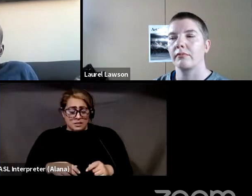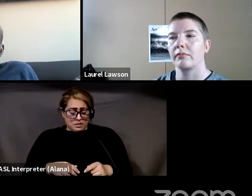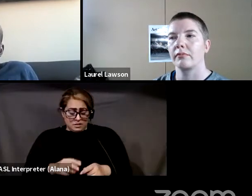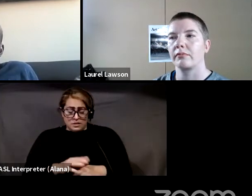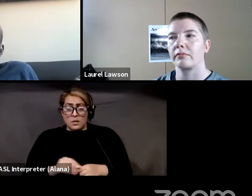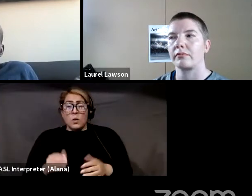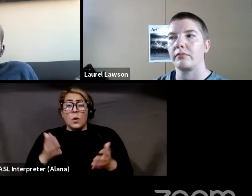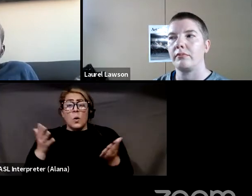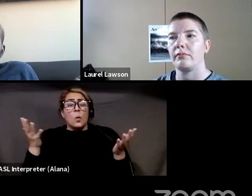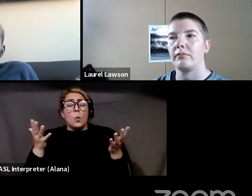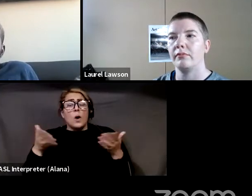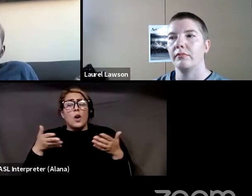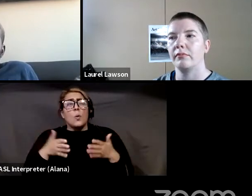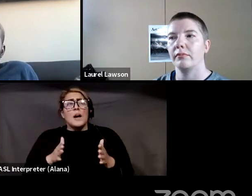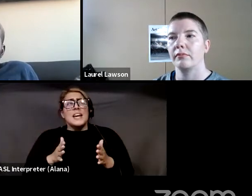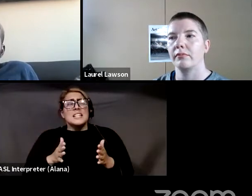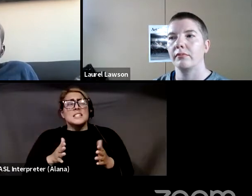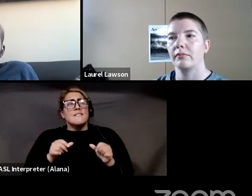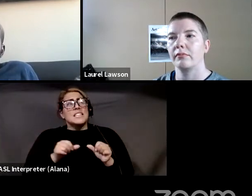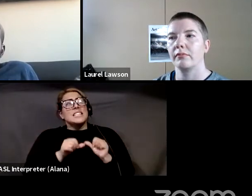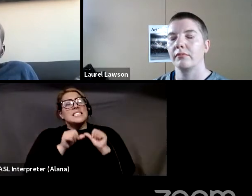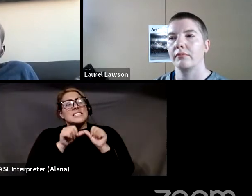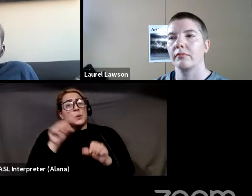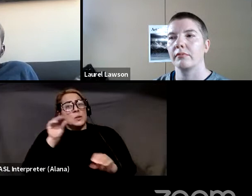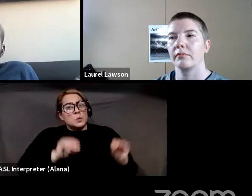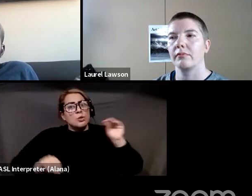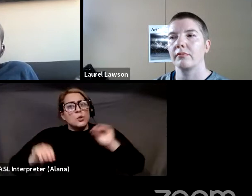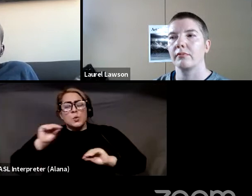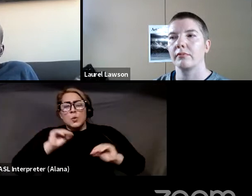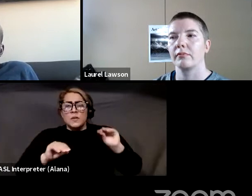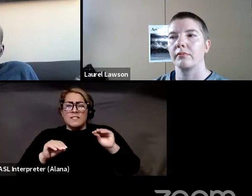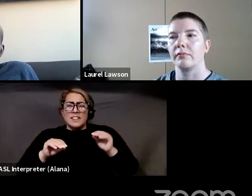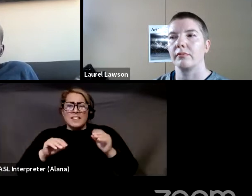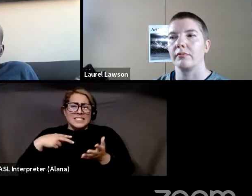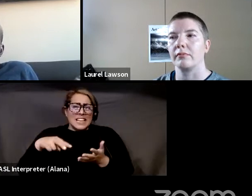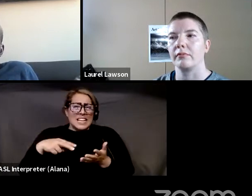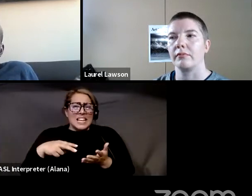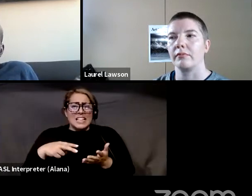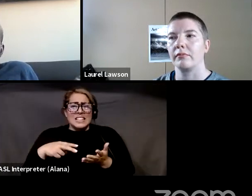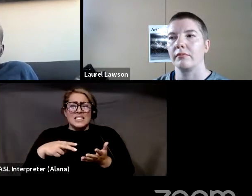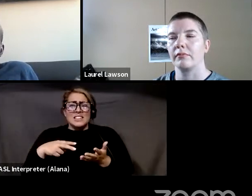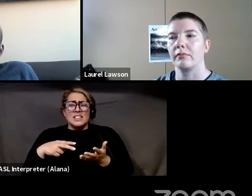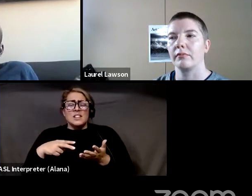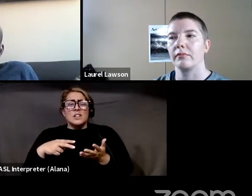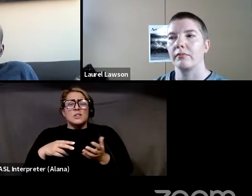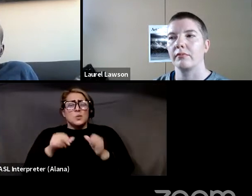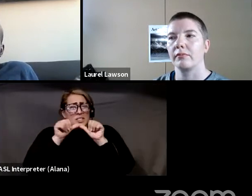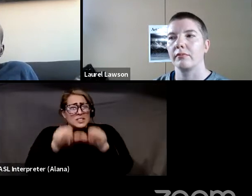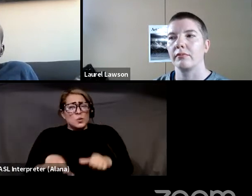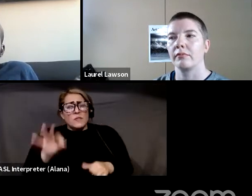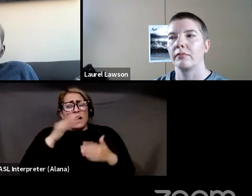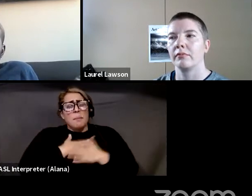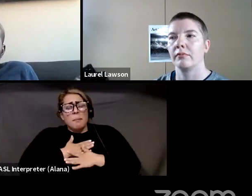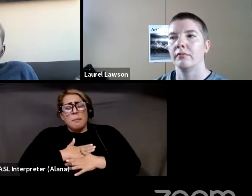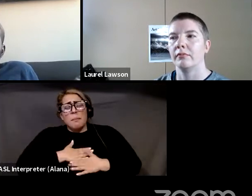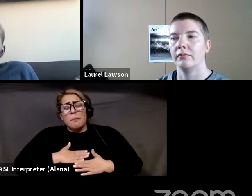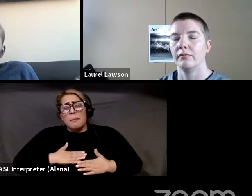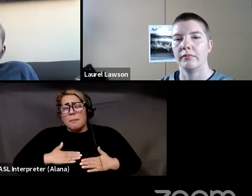of continuing to move, continuing to dance, continuing to find pleasure in it?